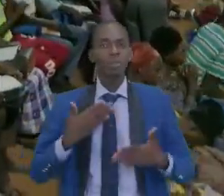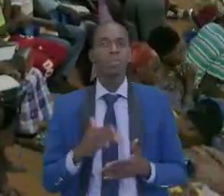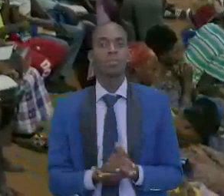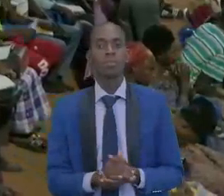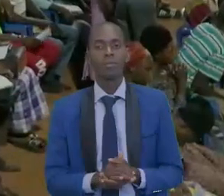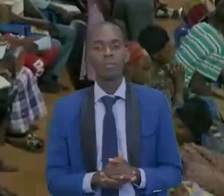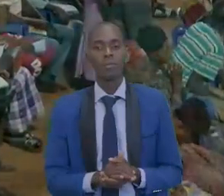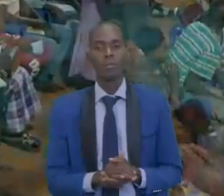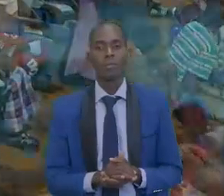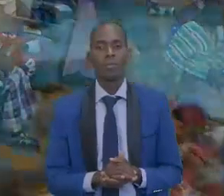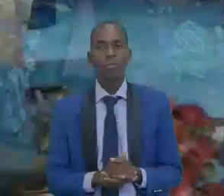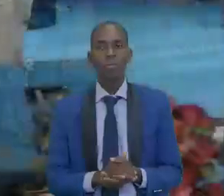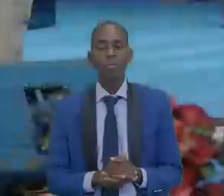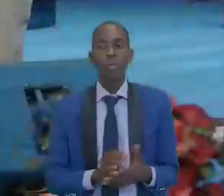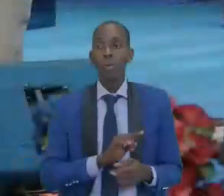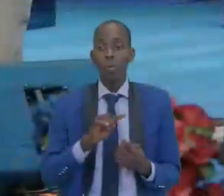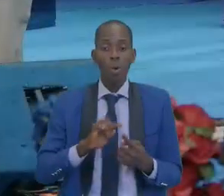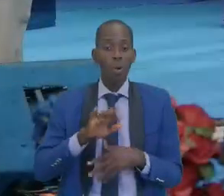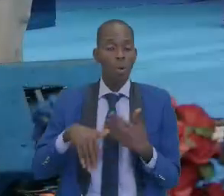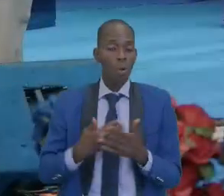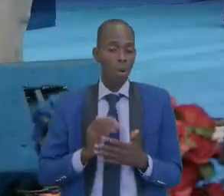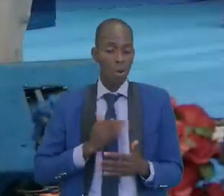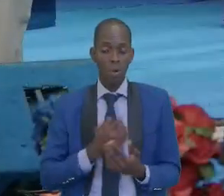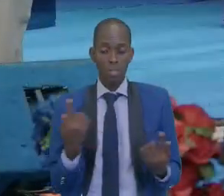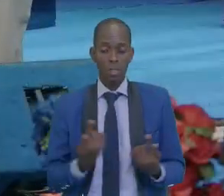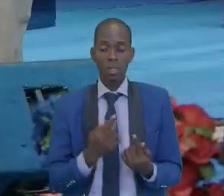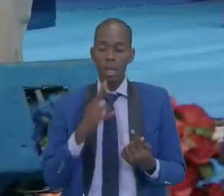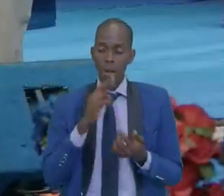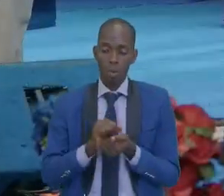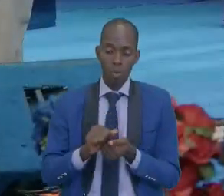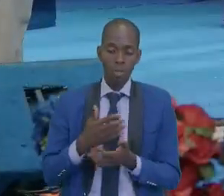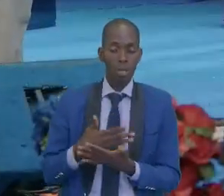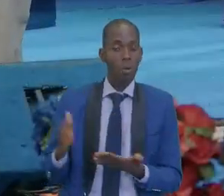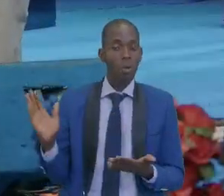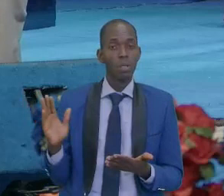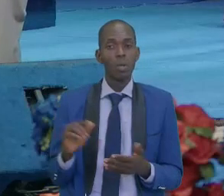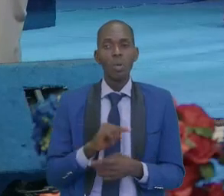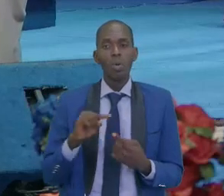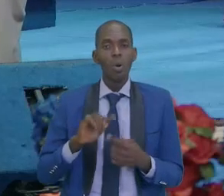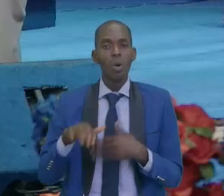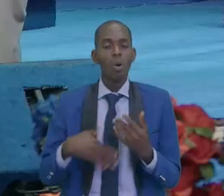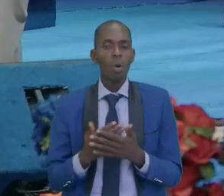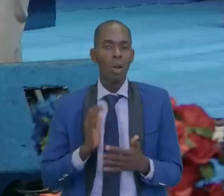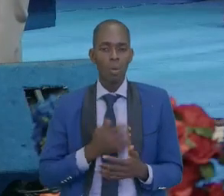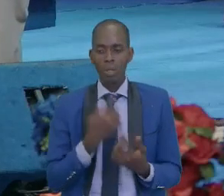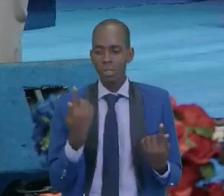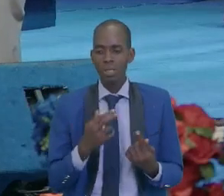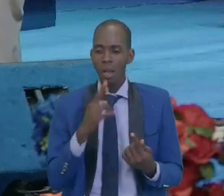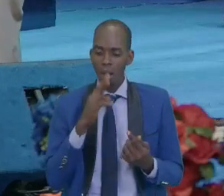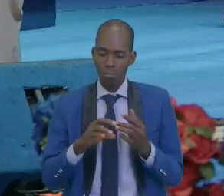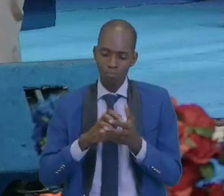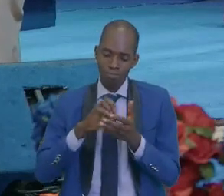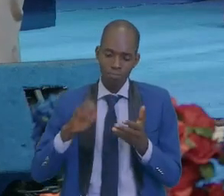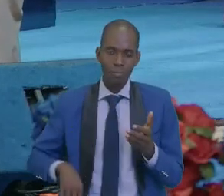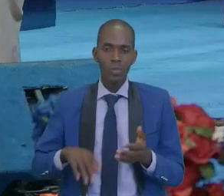When all our sins are washed away, when all our sins are blotted out, when